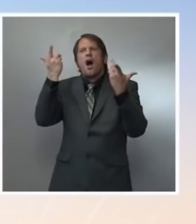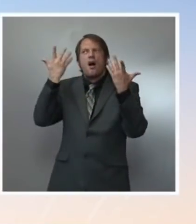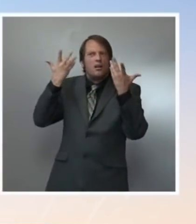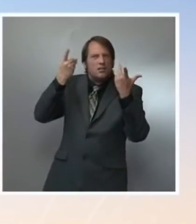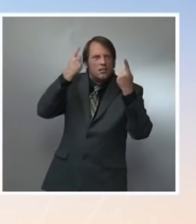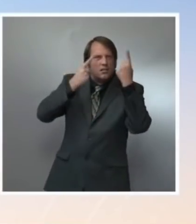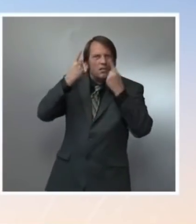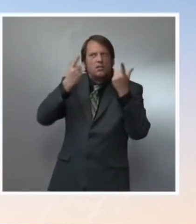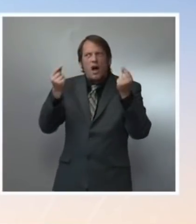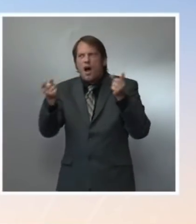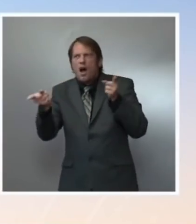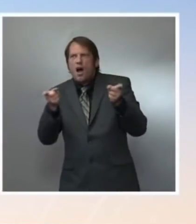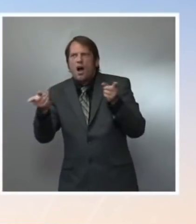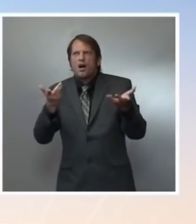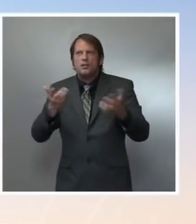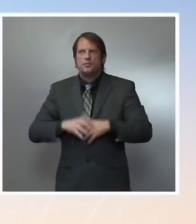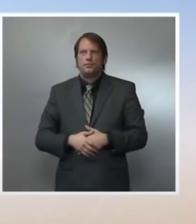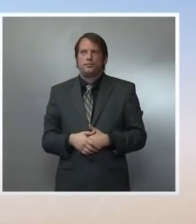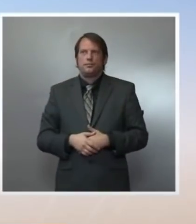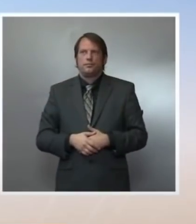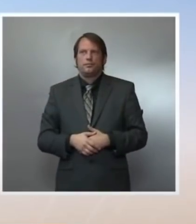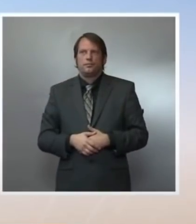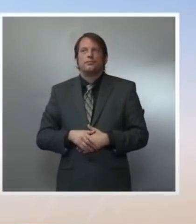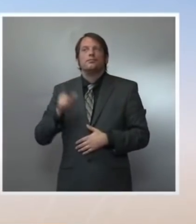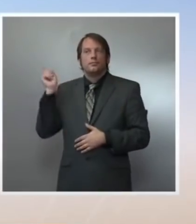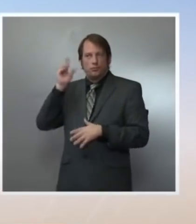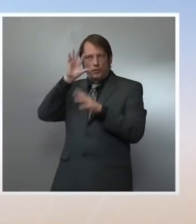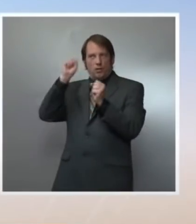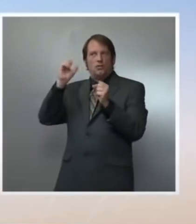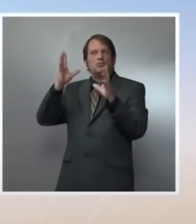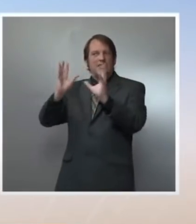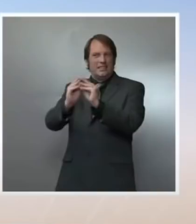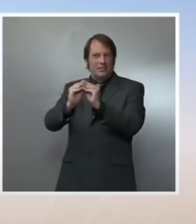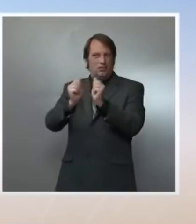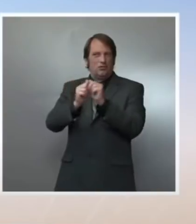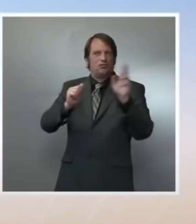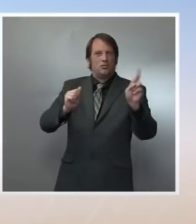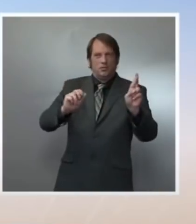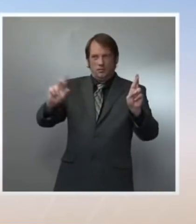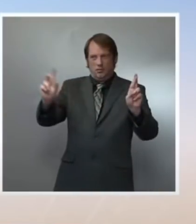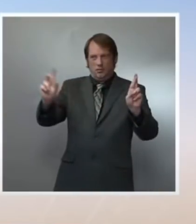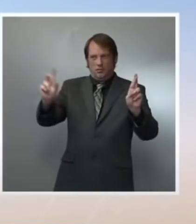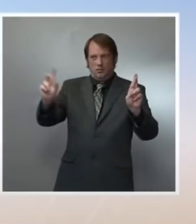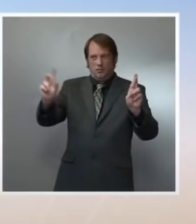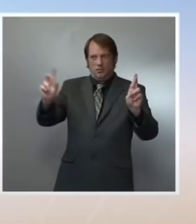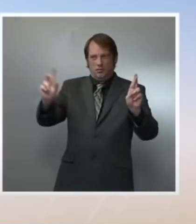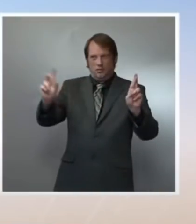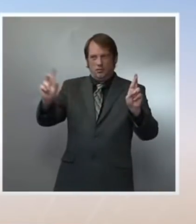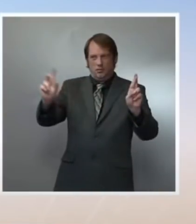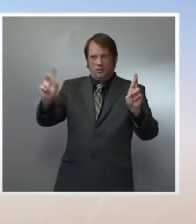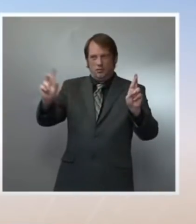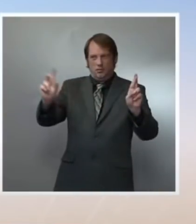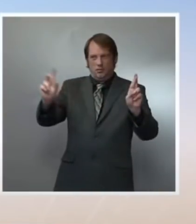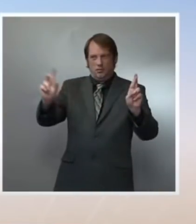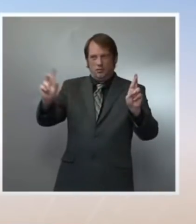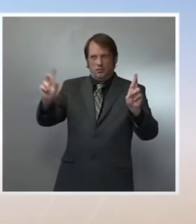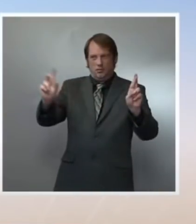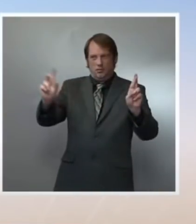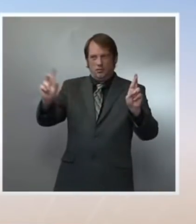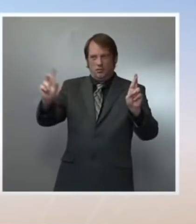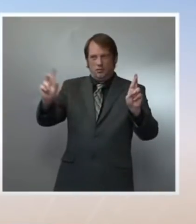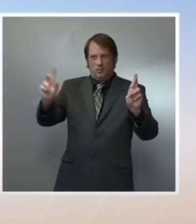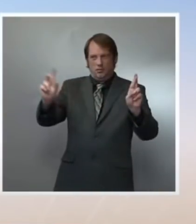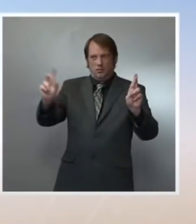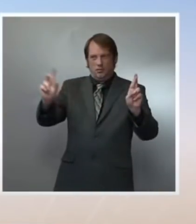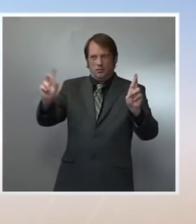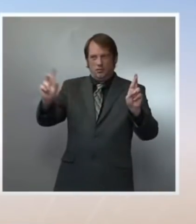week where a jobs plan is going to be central to that. There are a lot of proposals floating around there. One of them is from Senator Kuhn. Wow, LALATE.